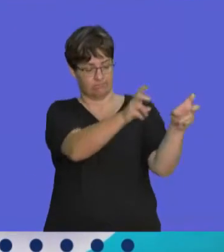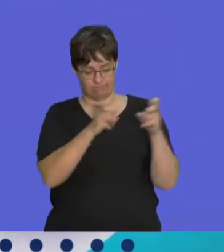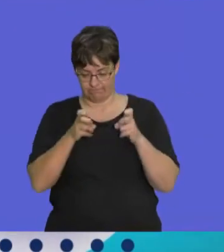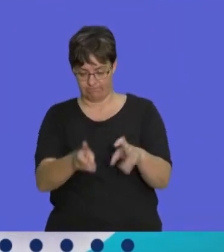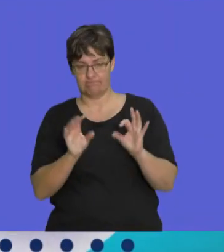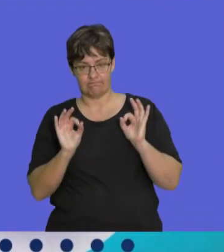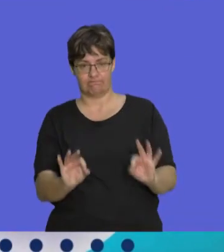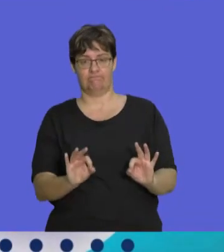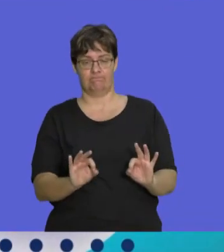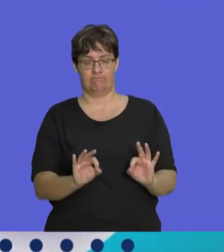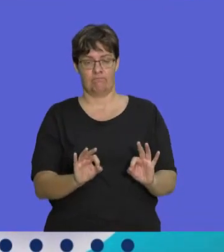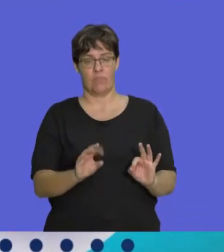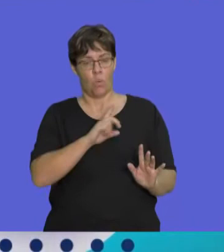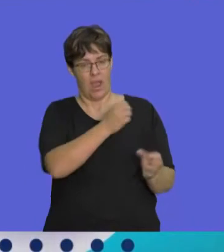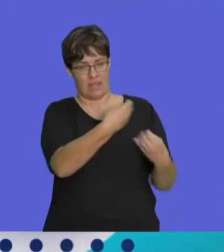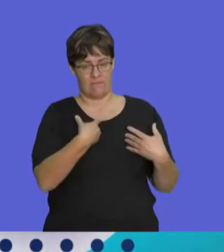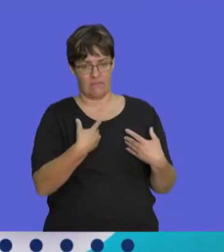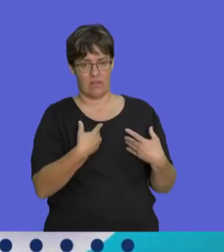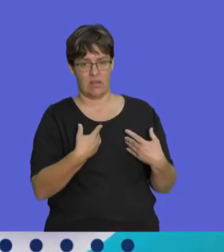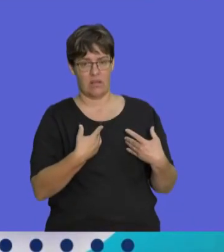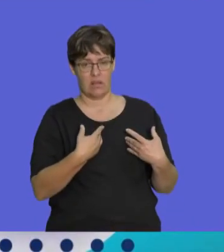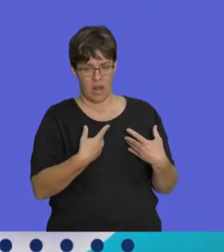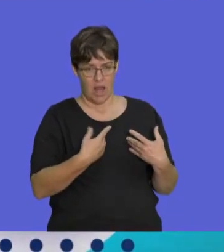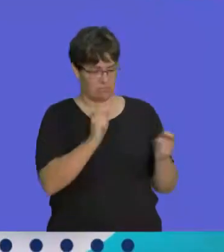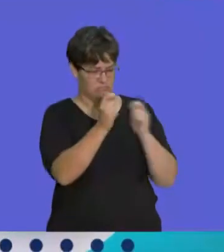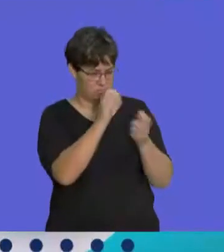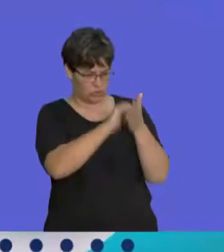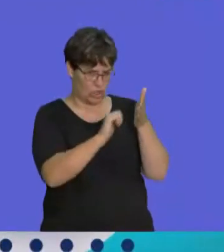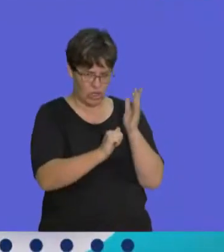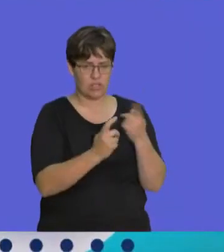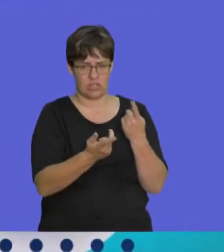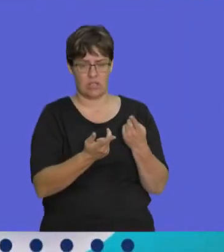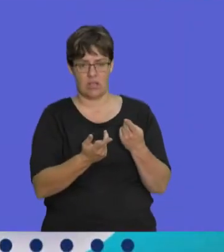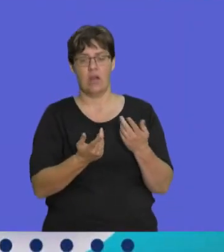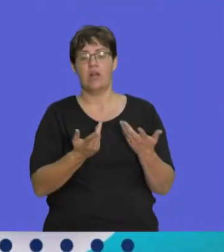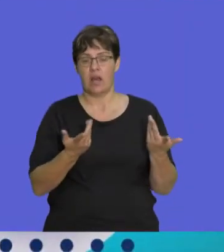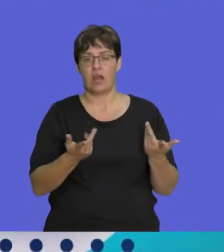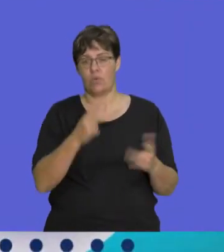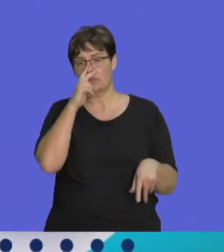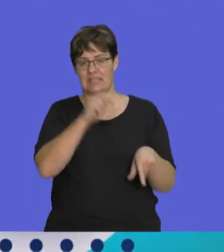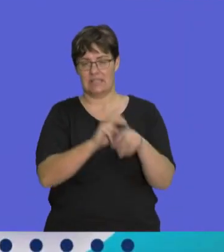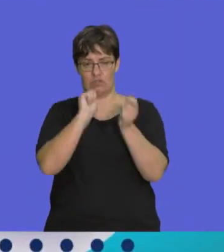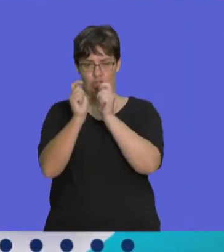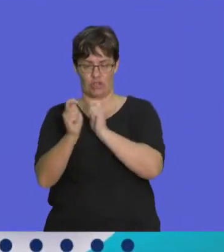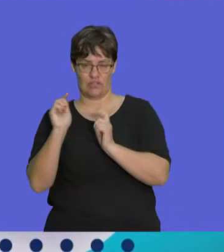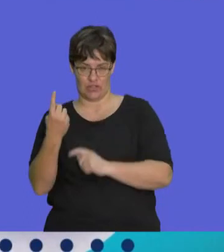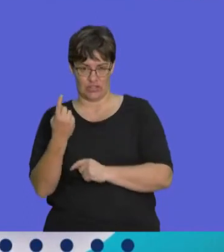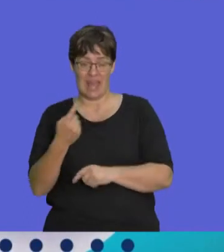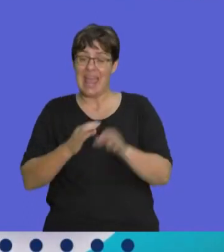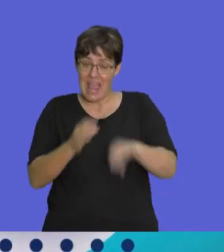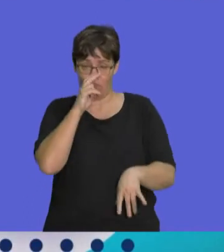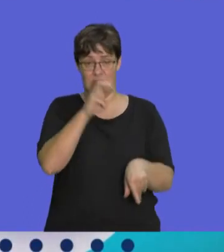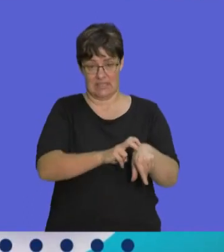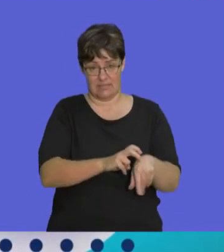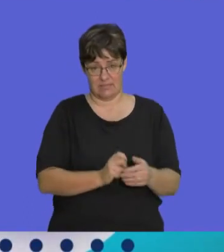the formula as it is given, do the necessary substitutions, of course, after doing the necessary conversion, if there's a need